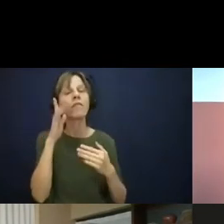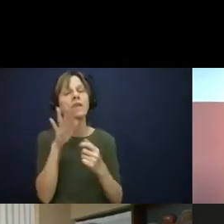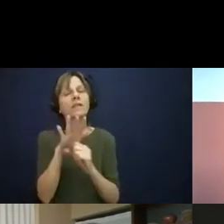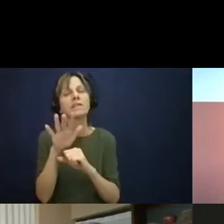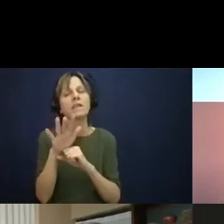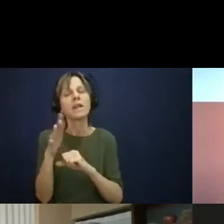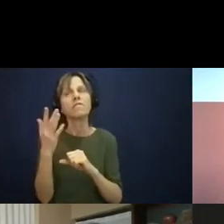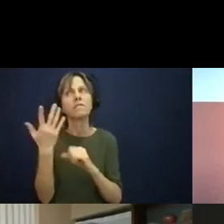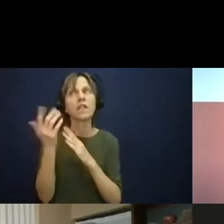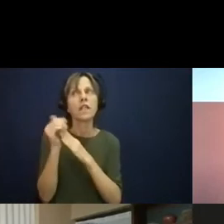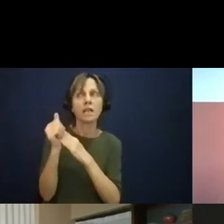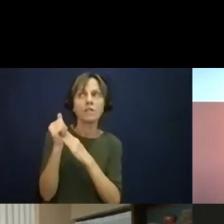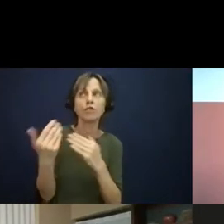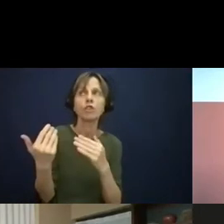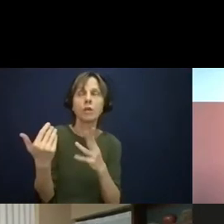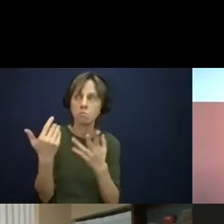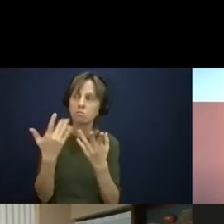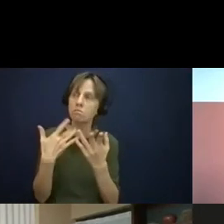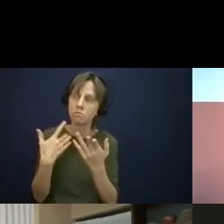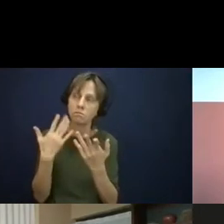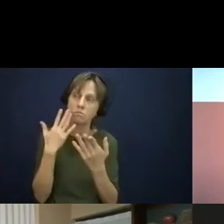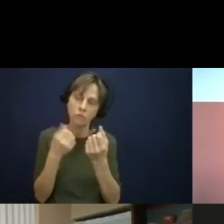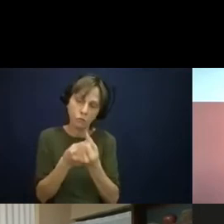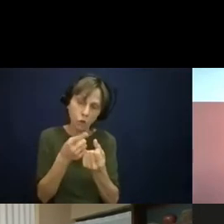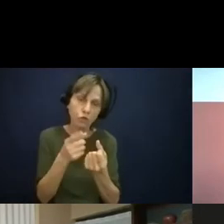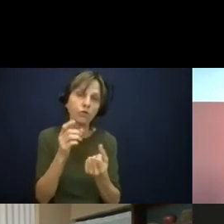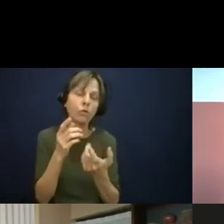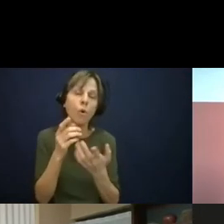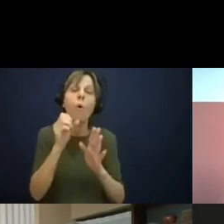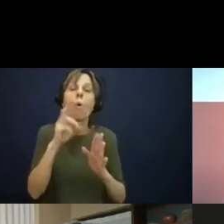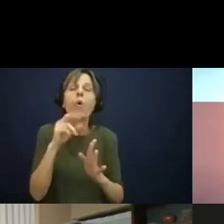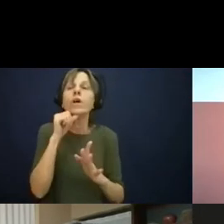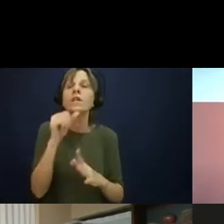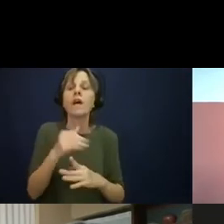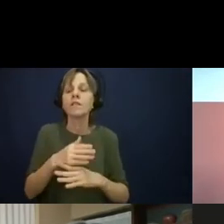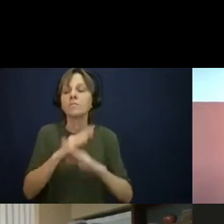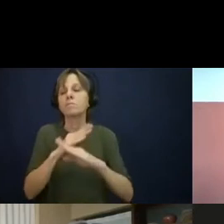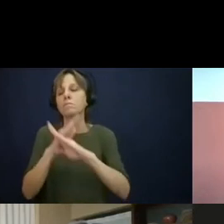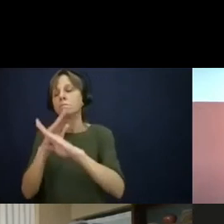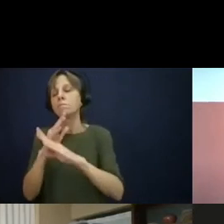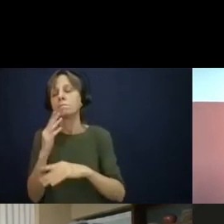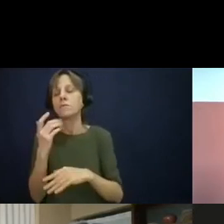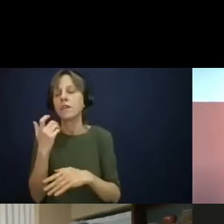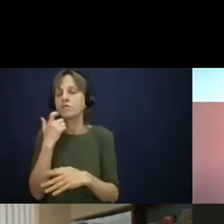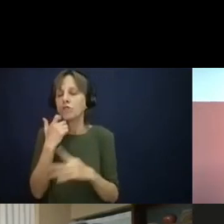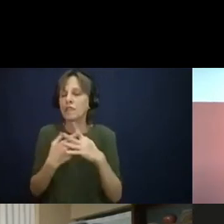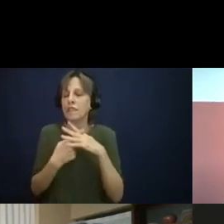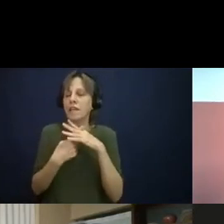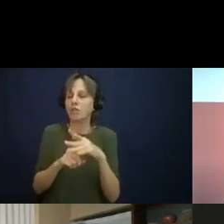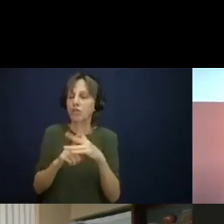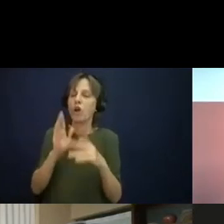have leadership that has your back, or that at least doesn't put up obstacles, and just getting started will